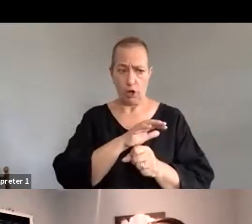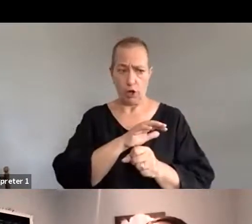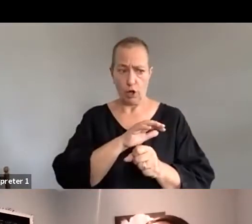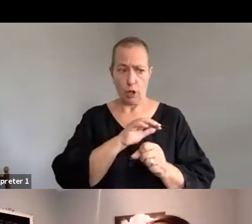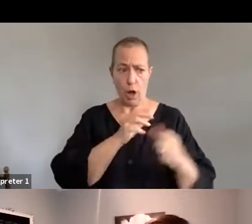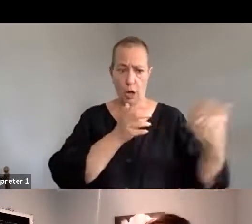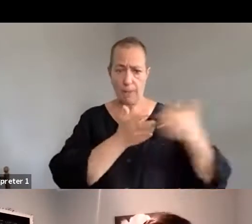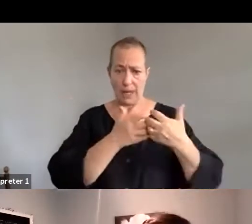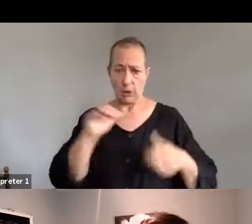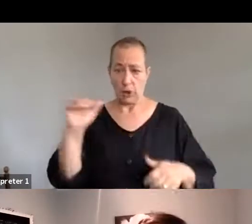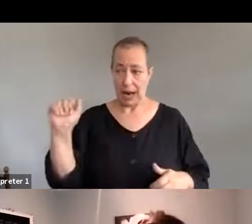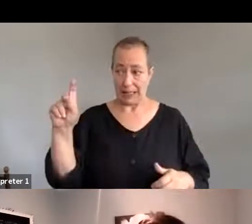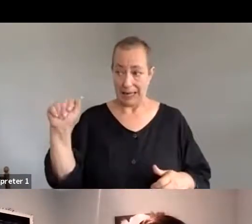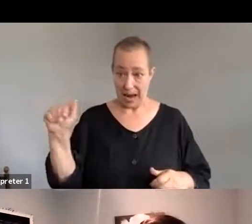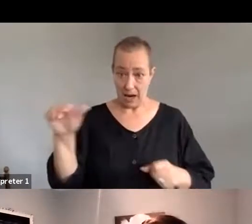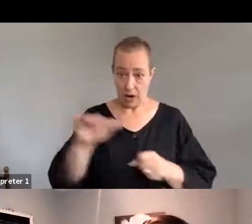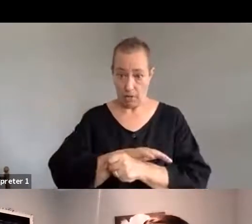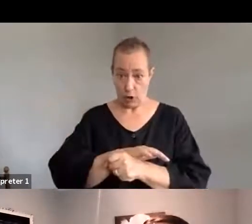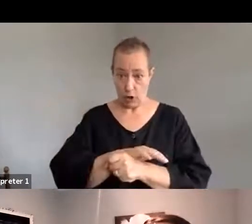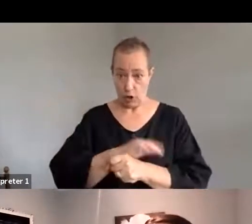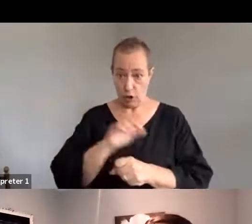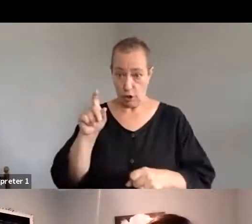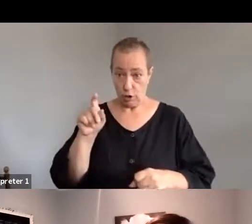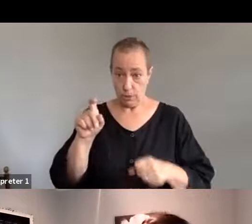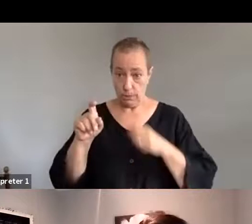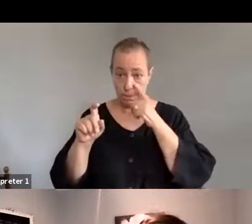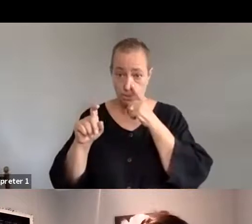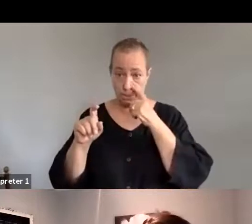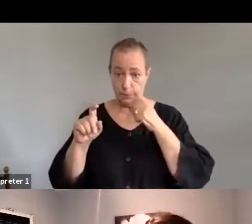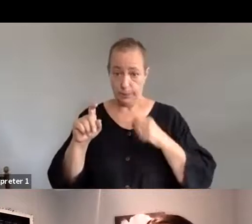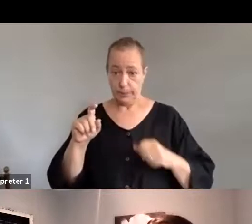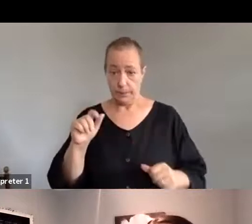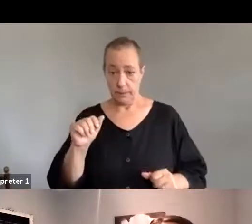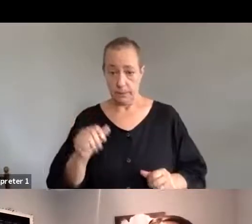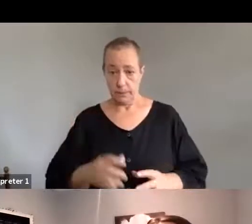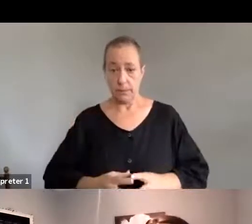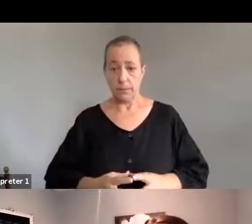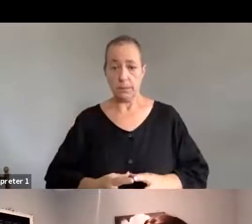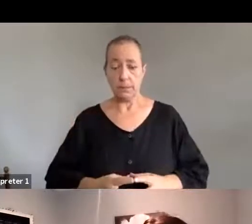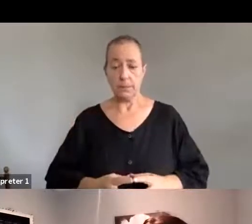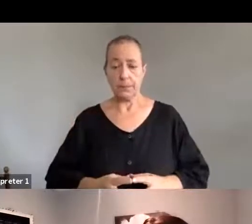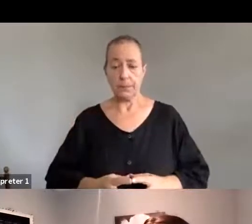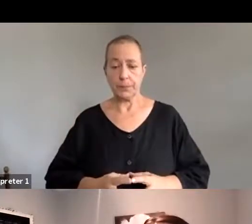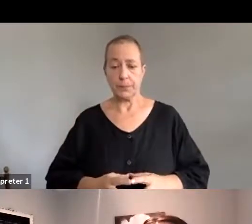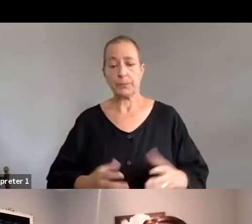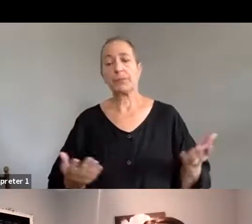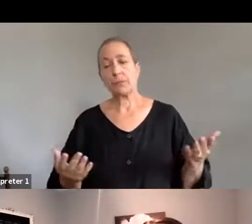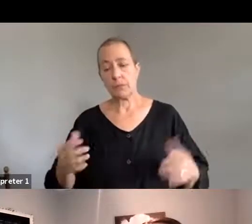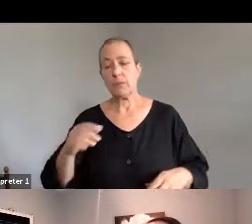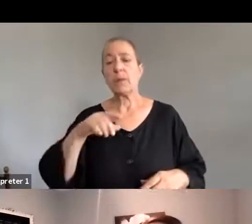So certainly there could be some responsibility, and we can look at this two ways. One, the ADA might apply,